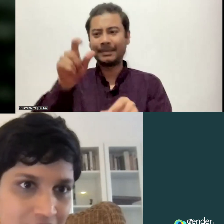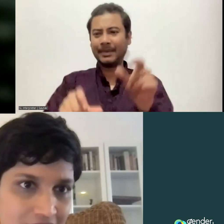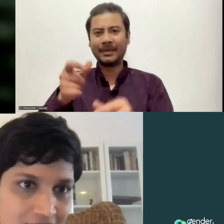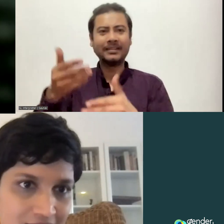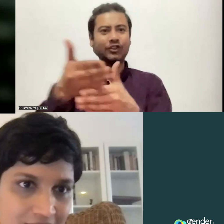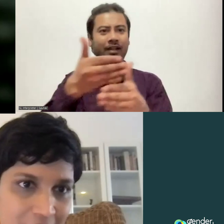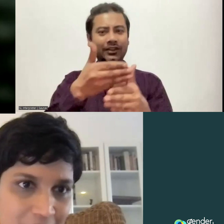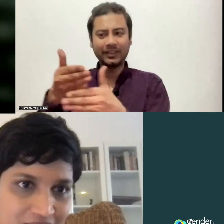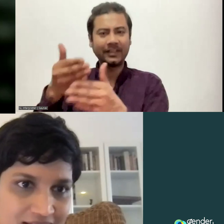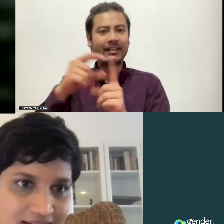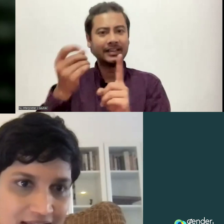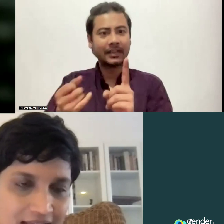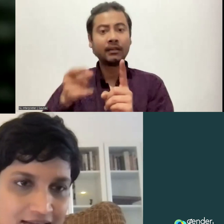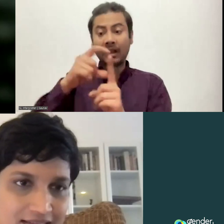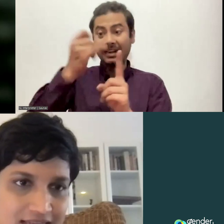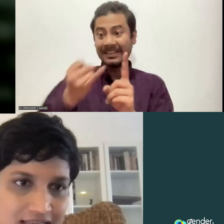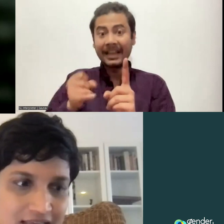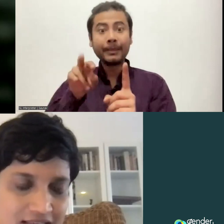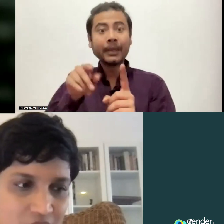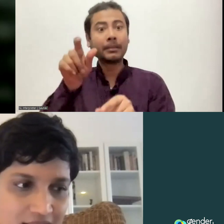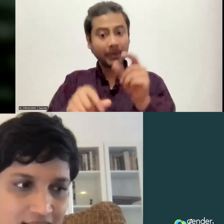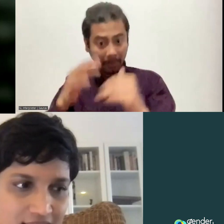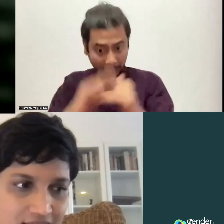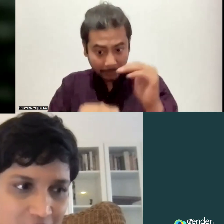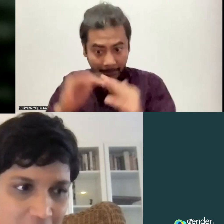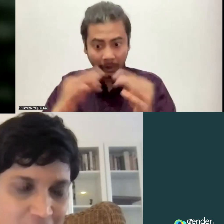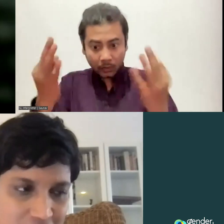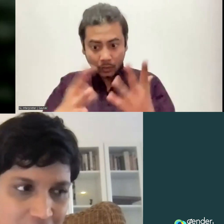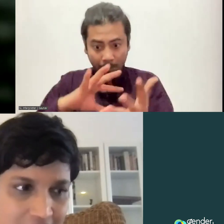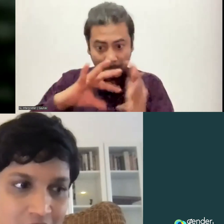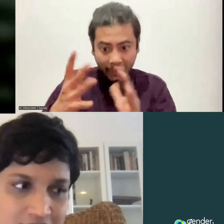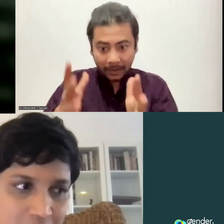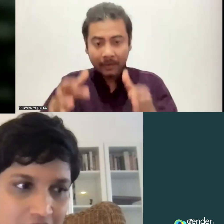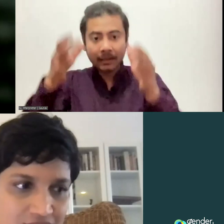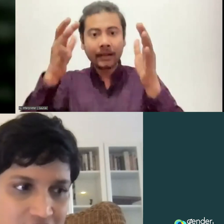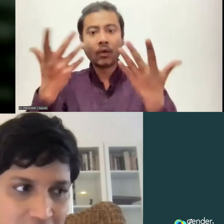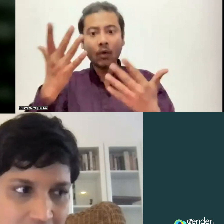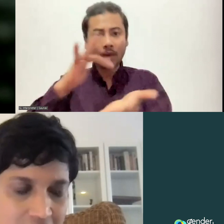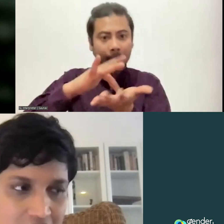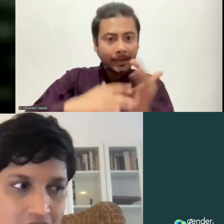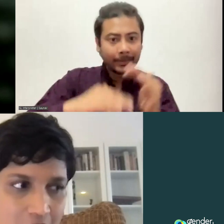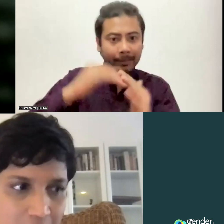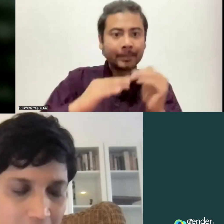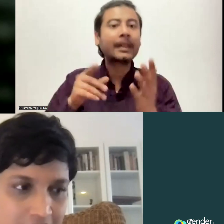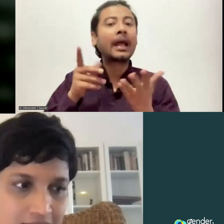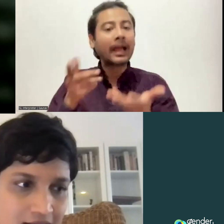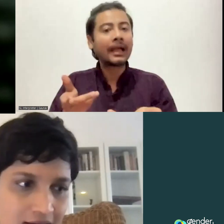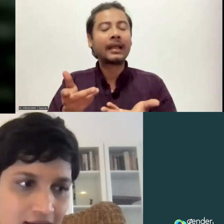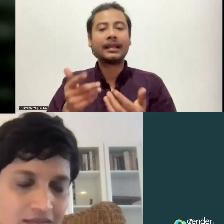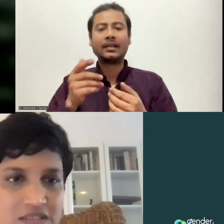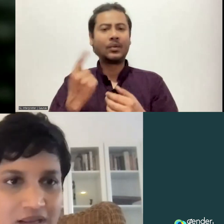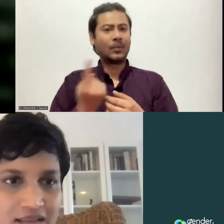building something. And that's where I think it becomes very limiting. But I've seen